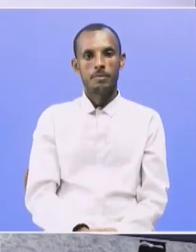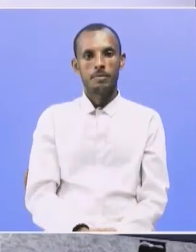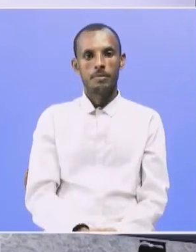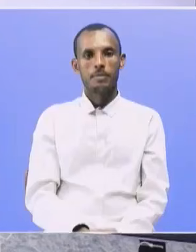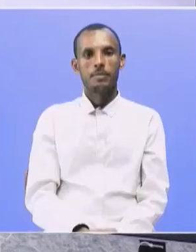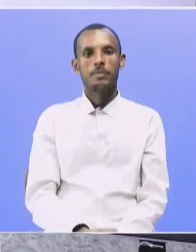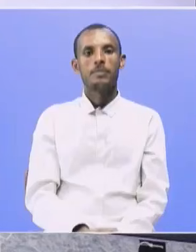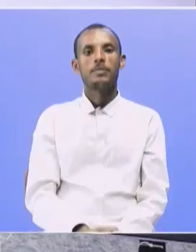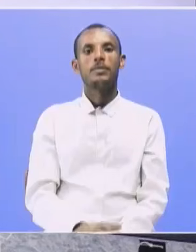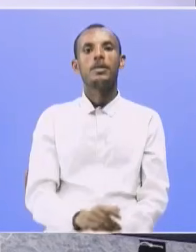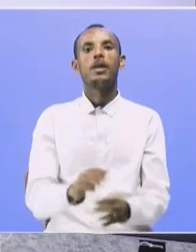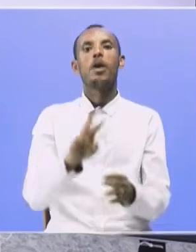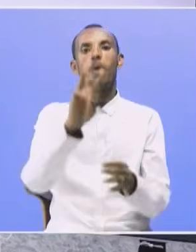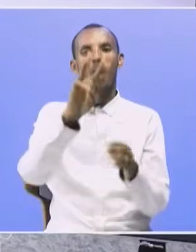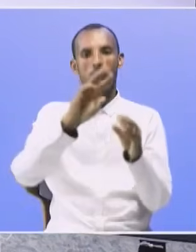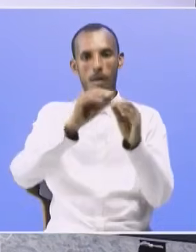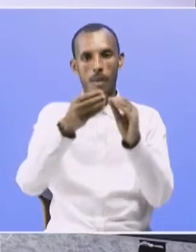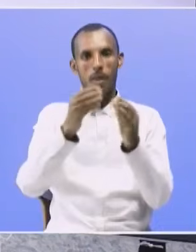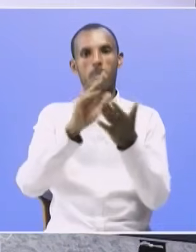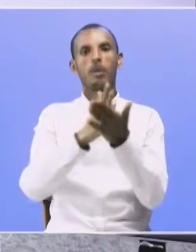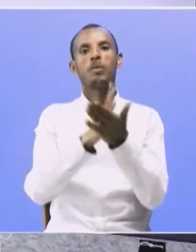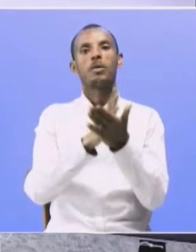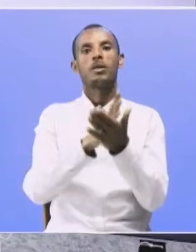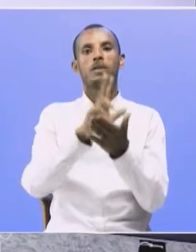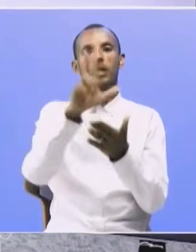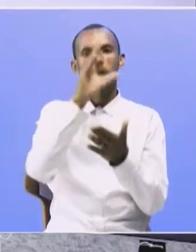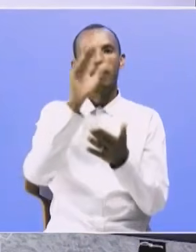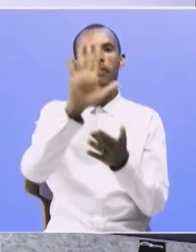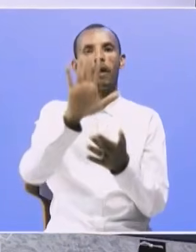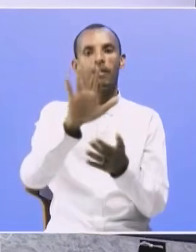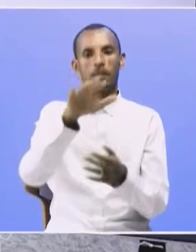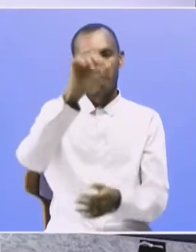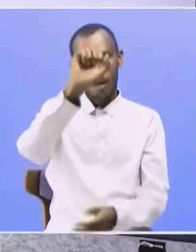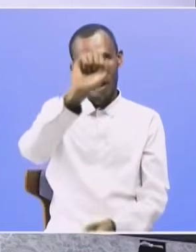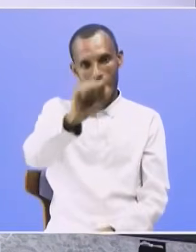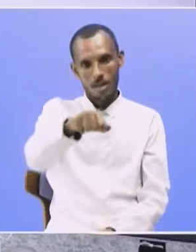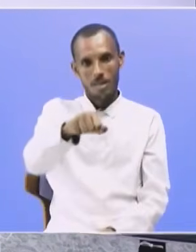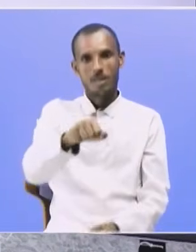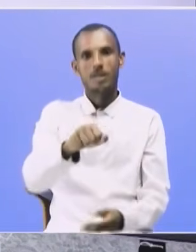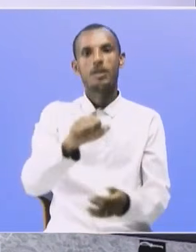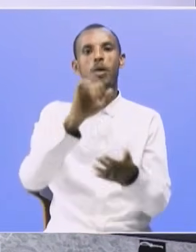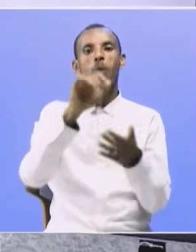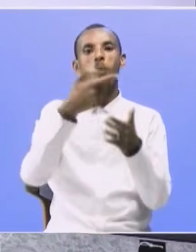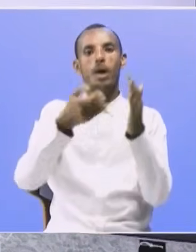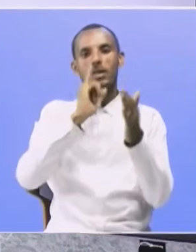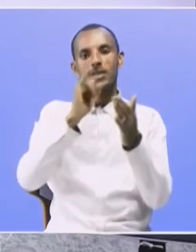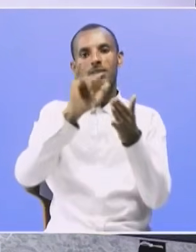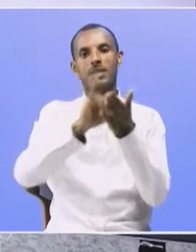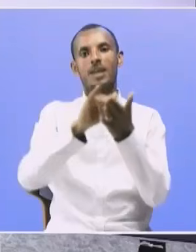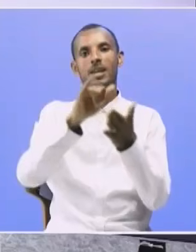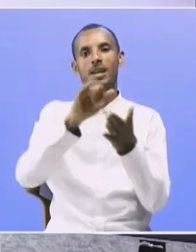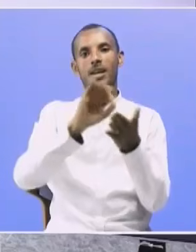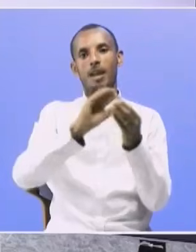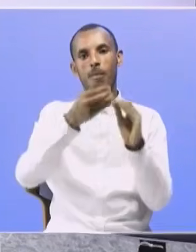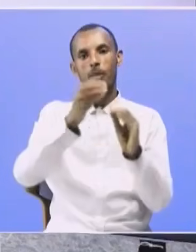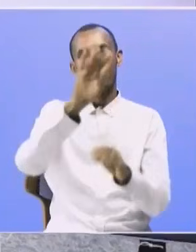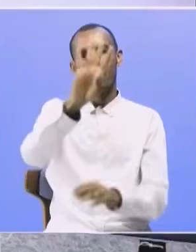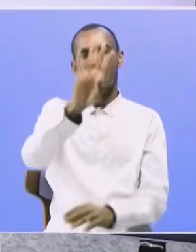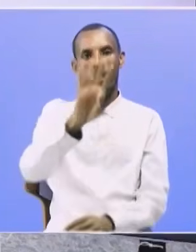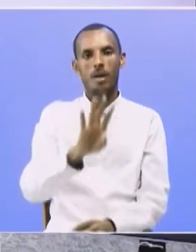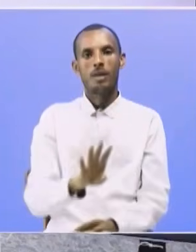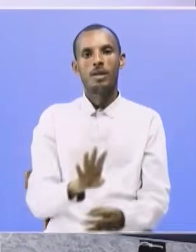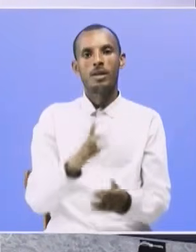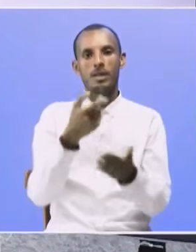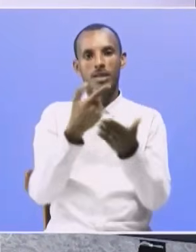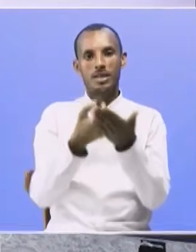Is there a whole number between 3 and 5? Yes, there is. What's that number? It's 4. Therefore,